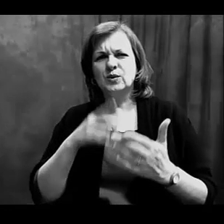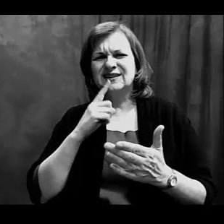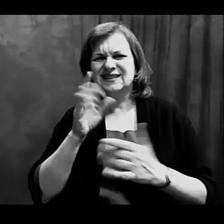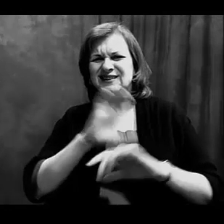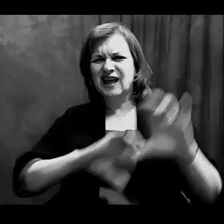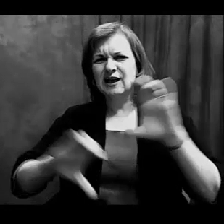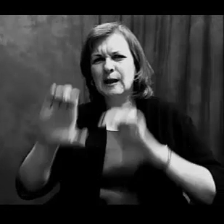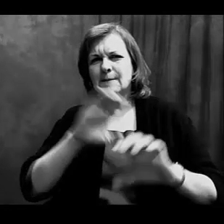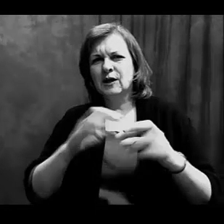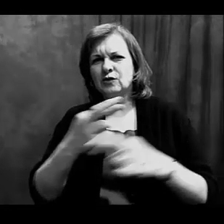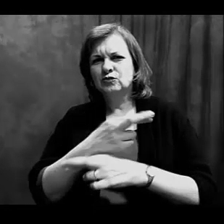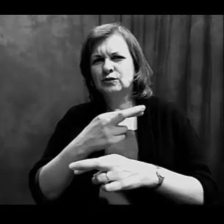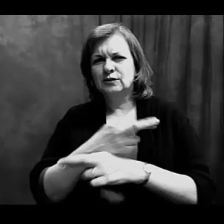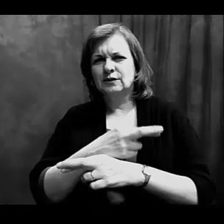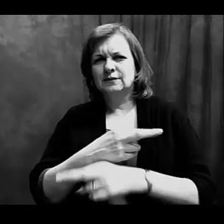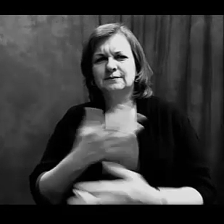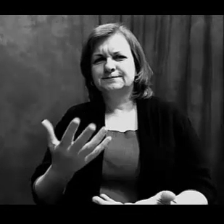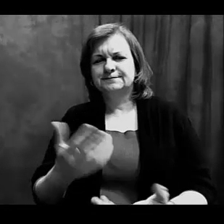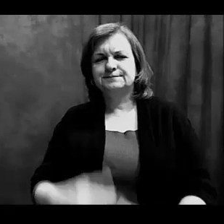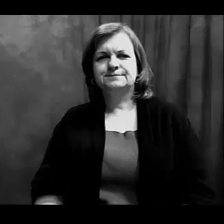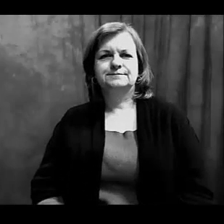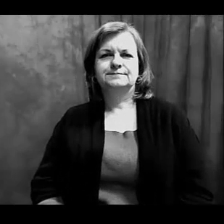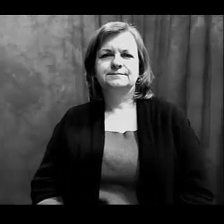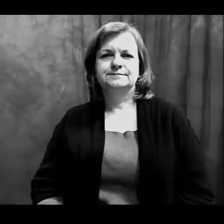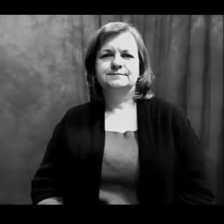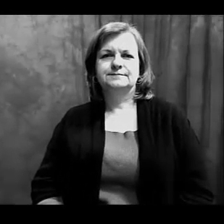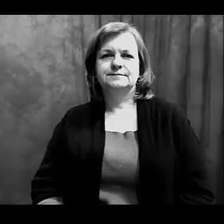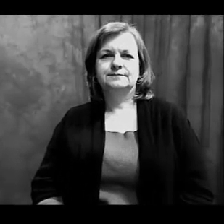So what is a chemical reaction?